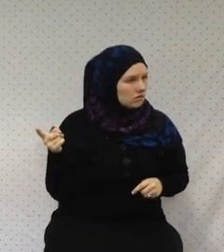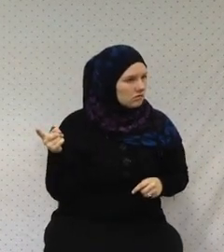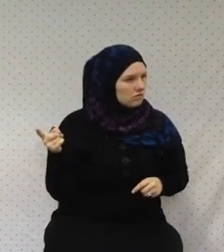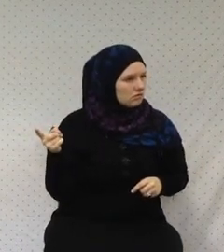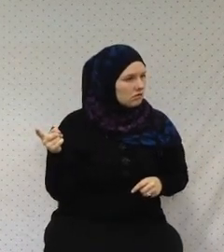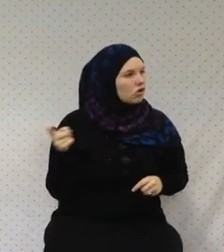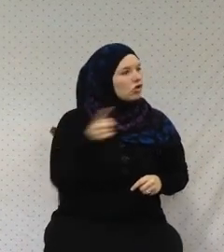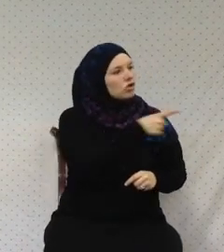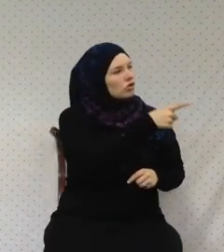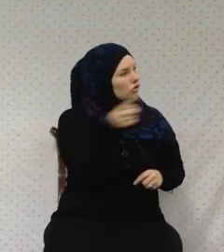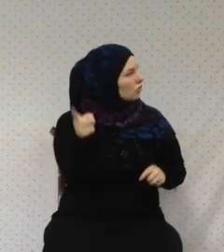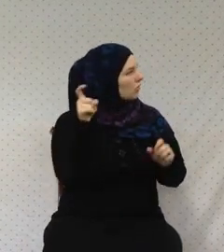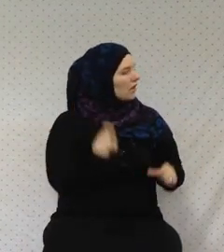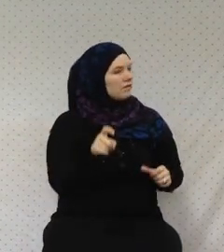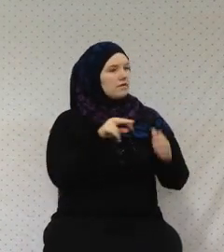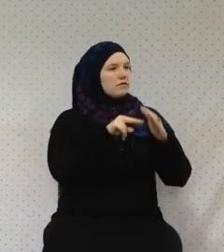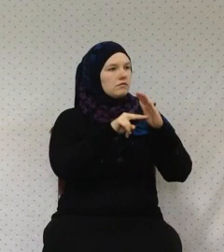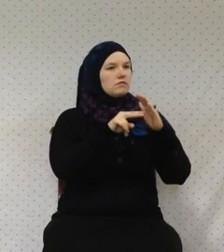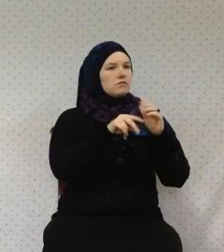He says, you have to do your part.